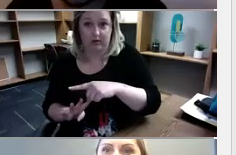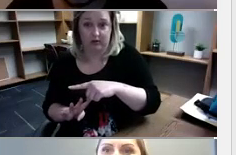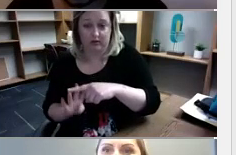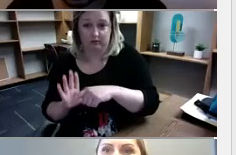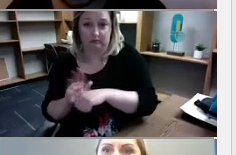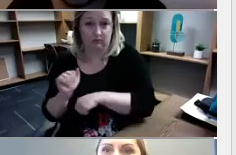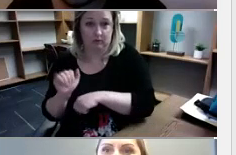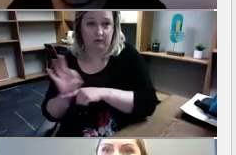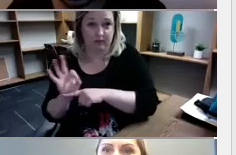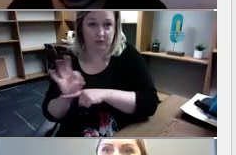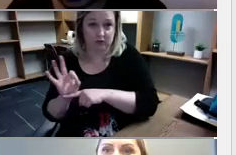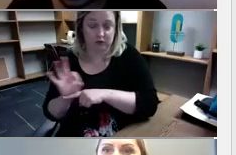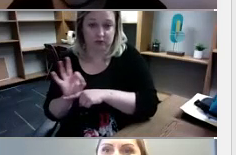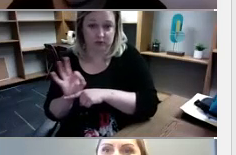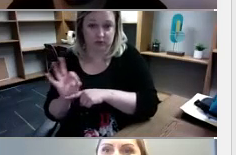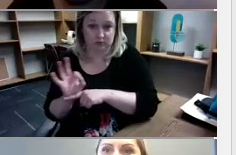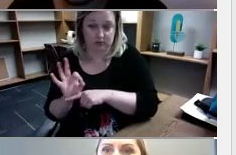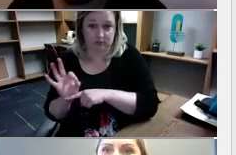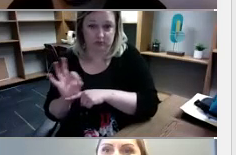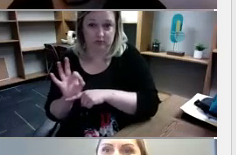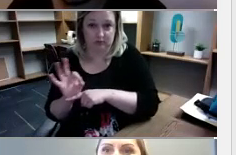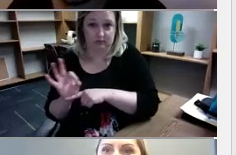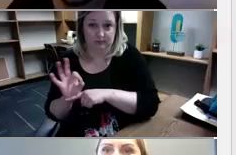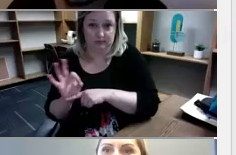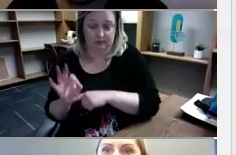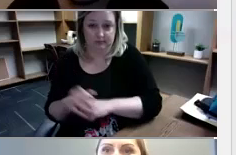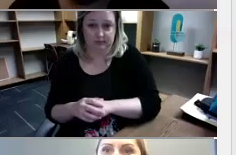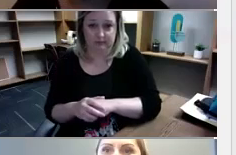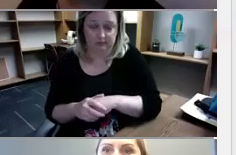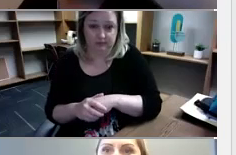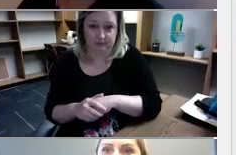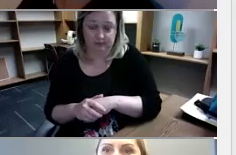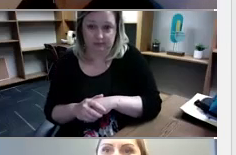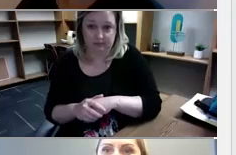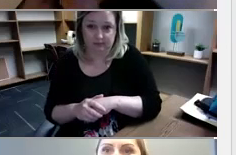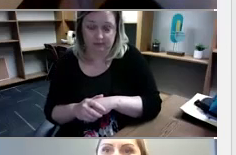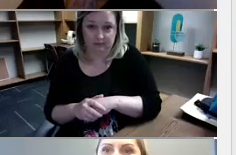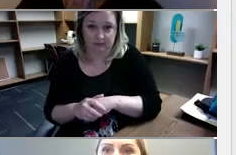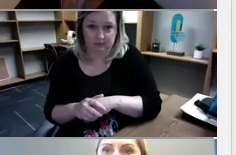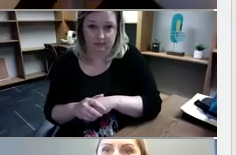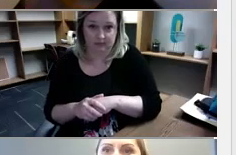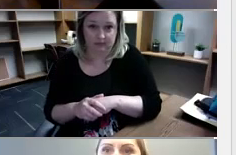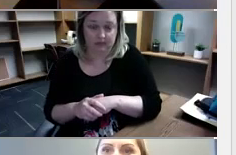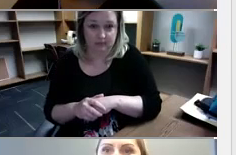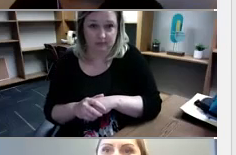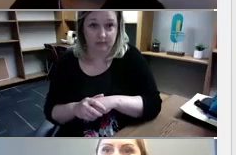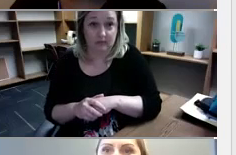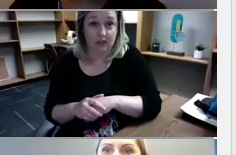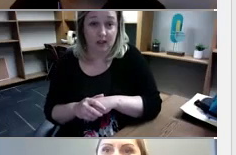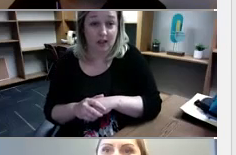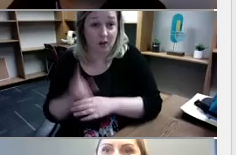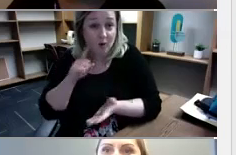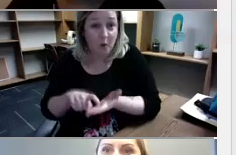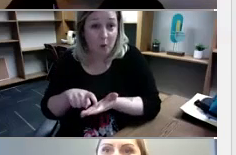I'm going to call the third array as from 3n by 4 n. Now here I'm not calling all of the segments